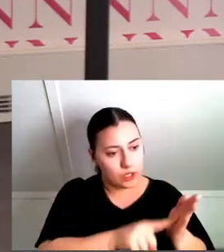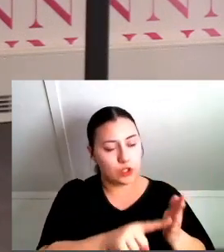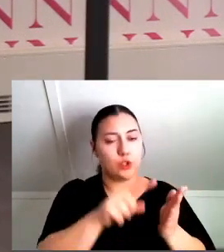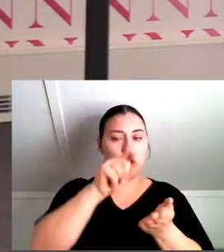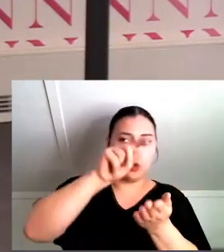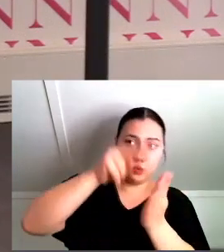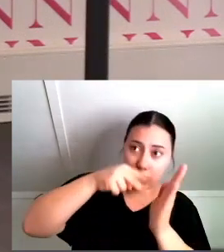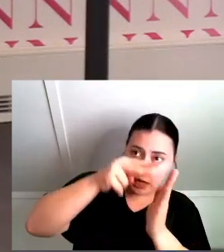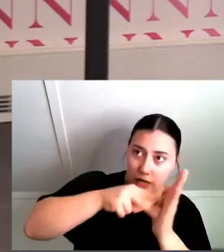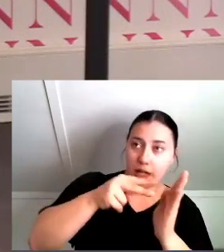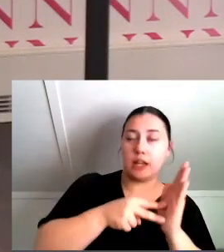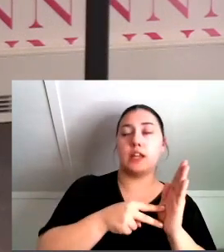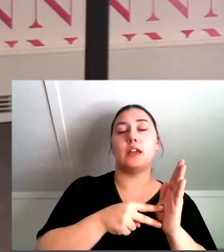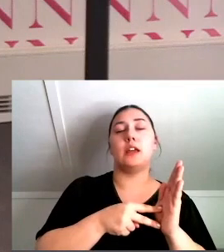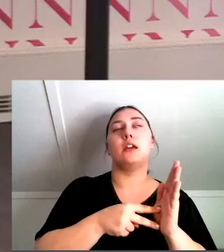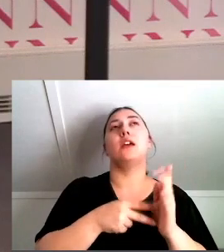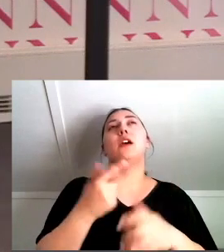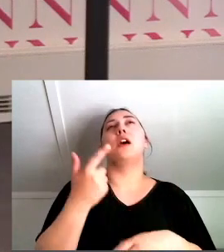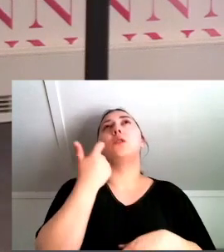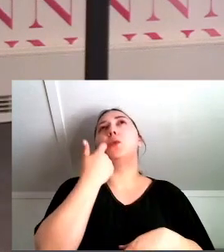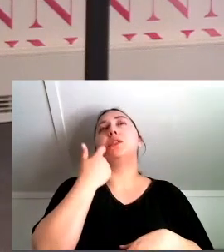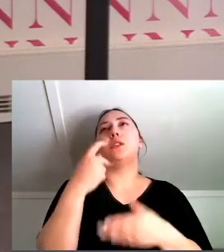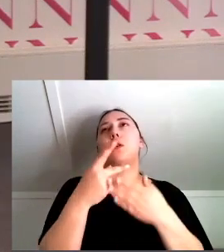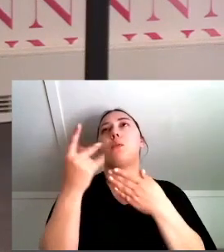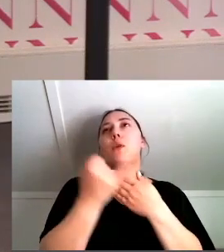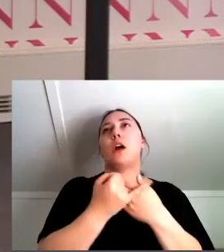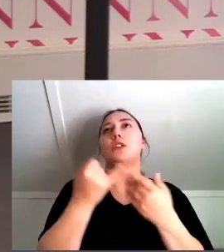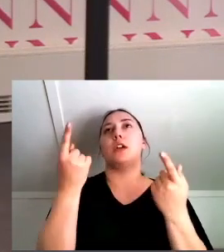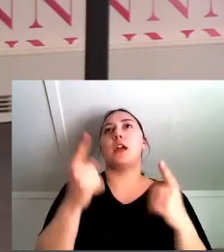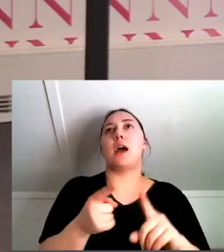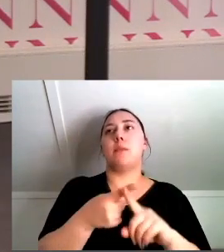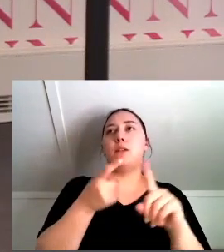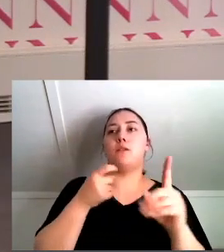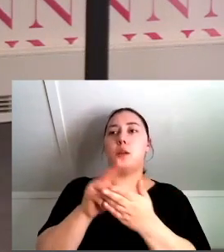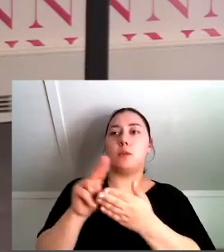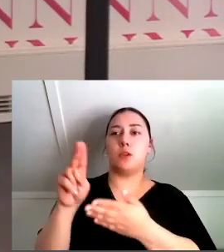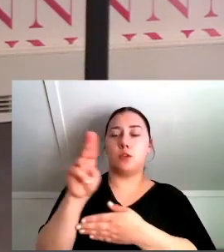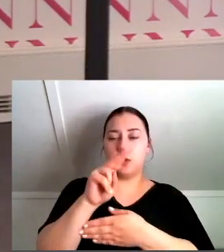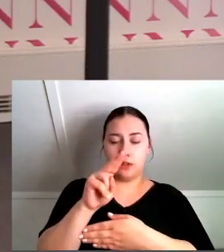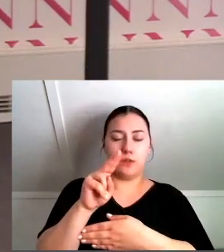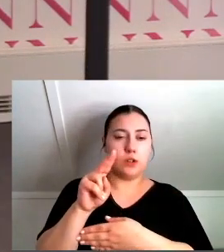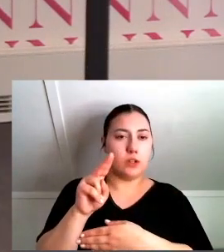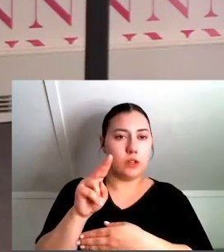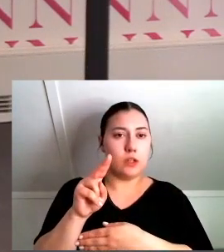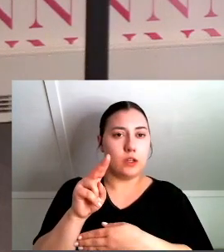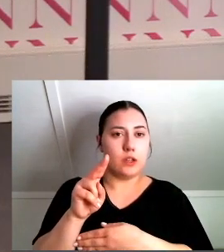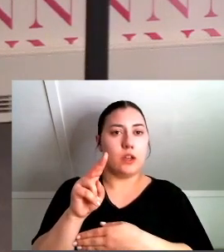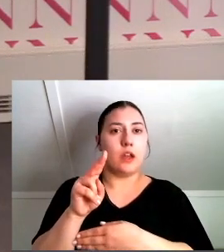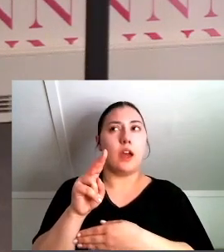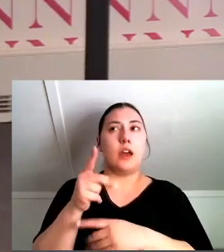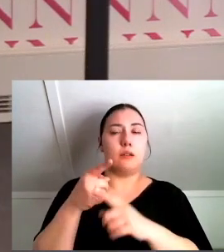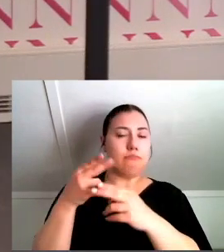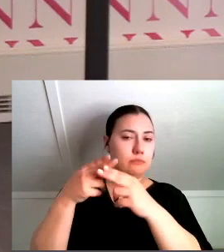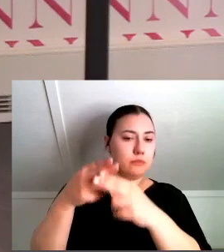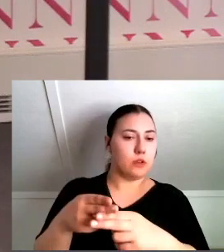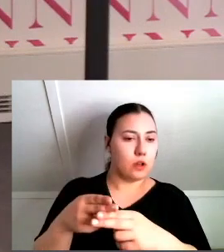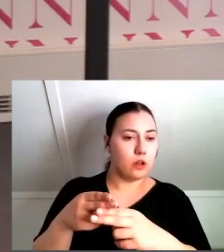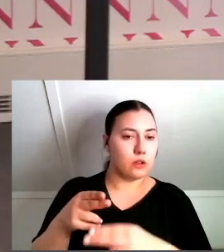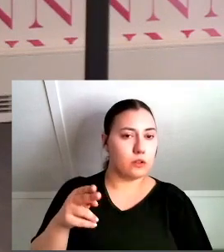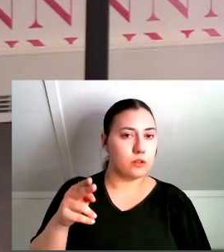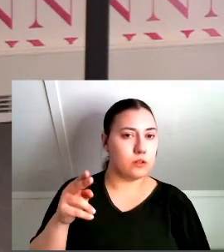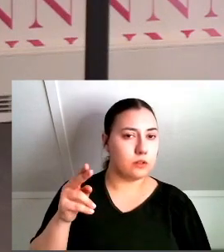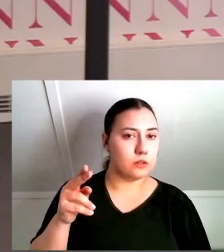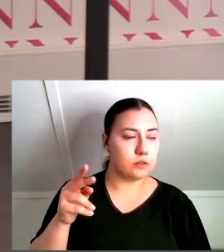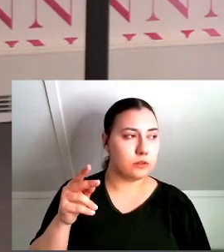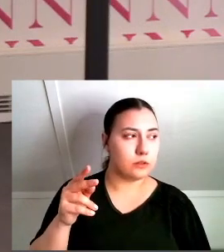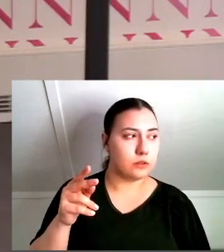was a project out of the University of Richmond called the History Engine, which ran for many years, is no